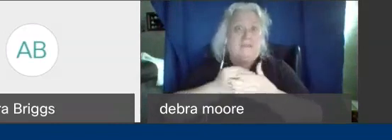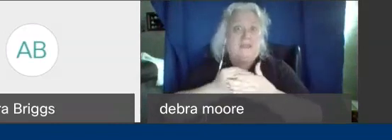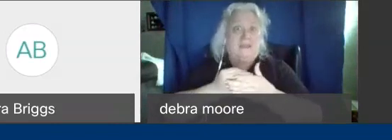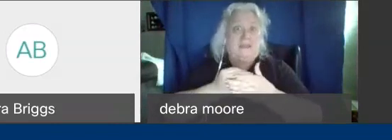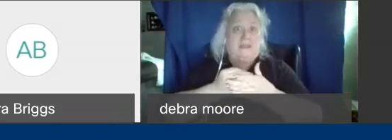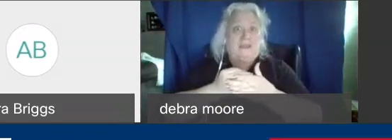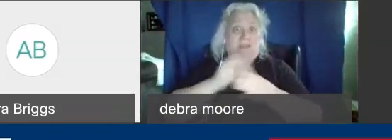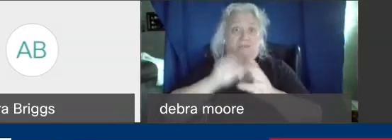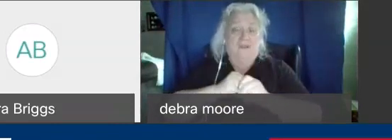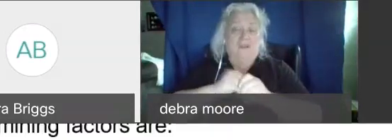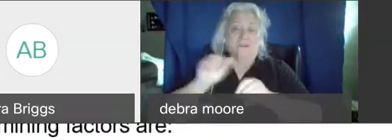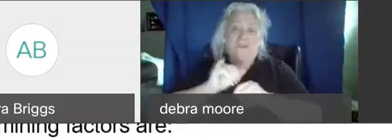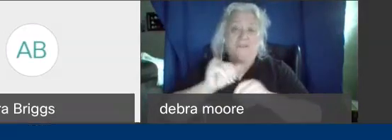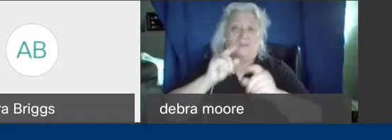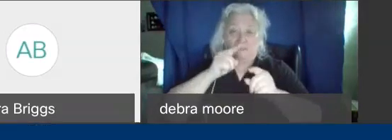offenses.